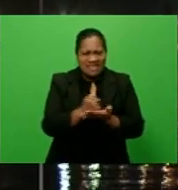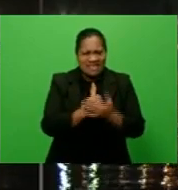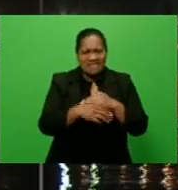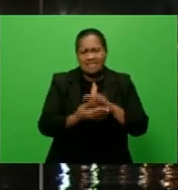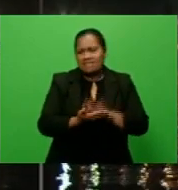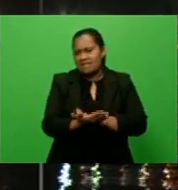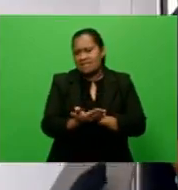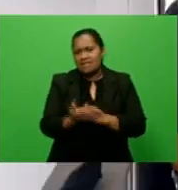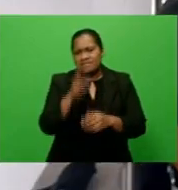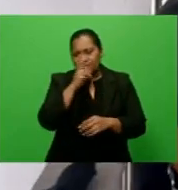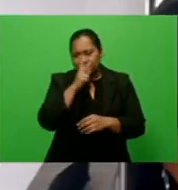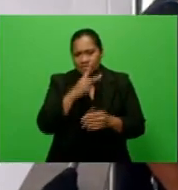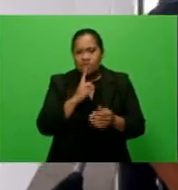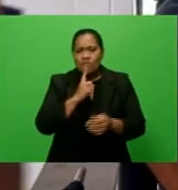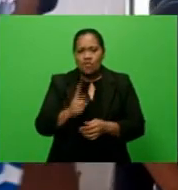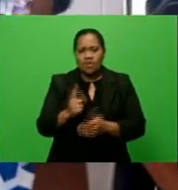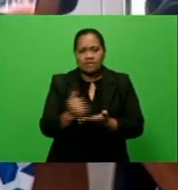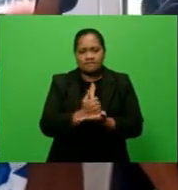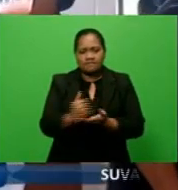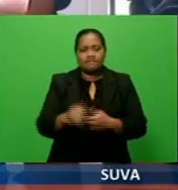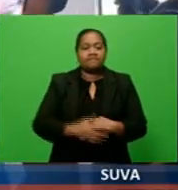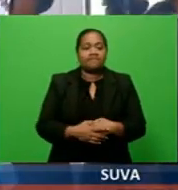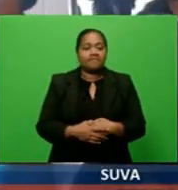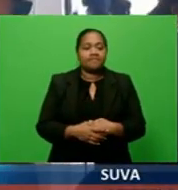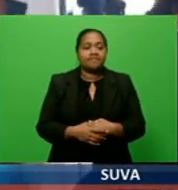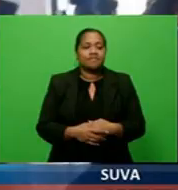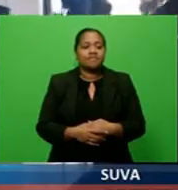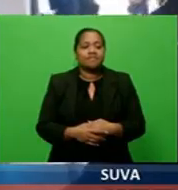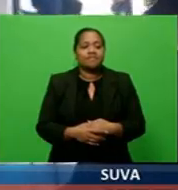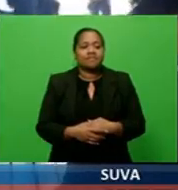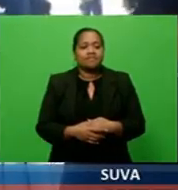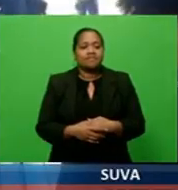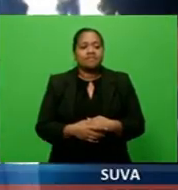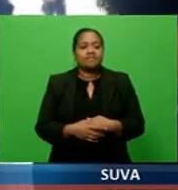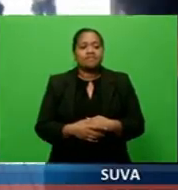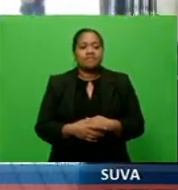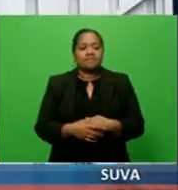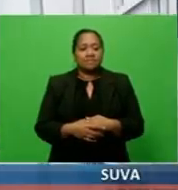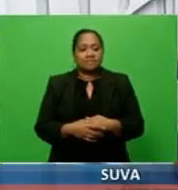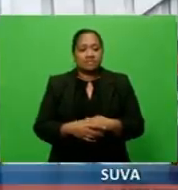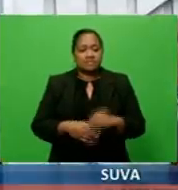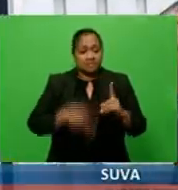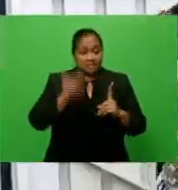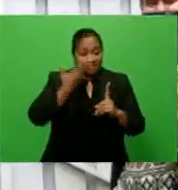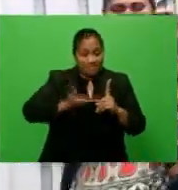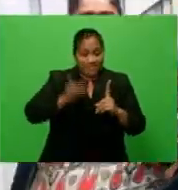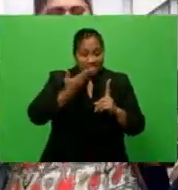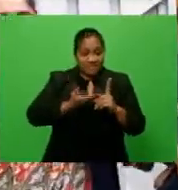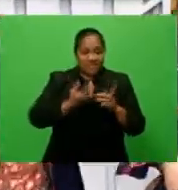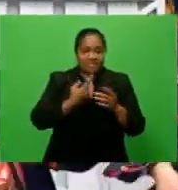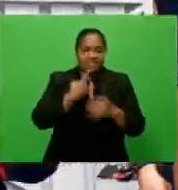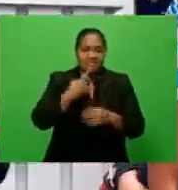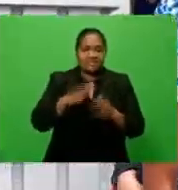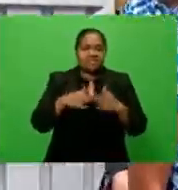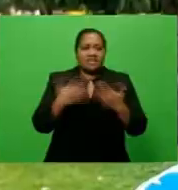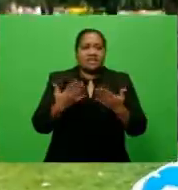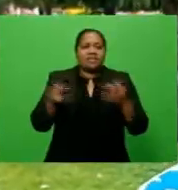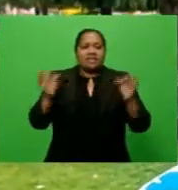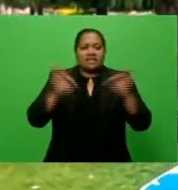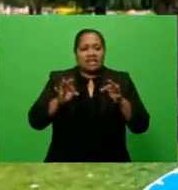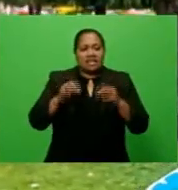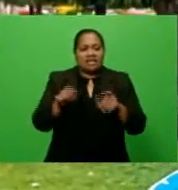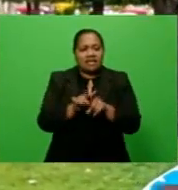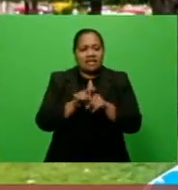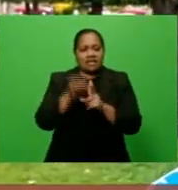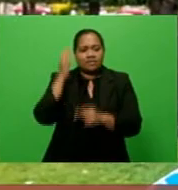Act. As Thambuya vies for the position of deputy party leader, she says there are no pending obstacles against her. We will